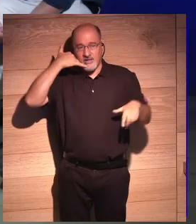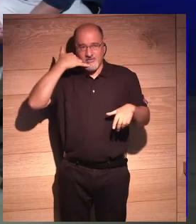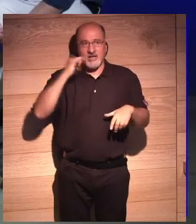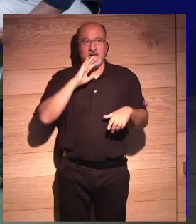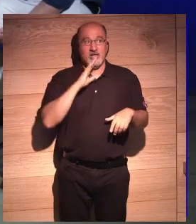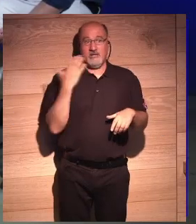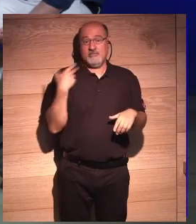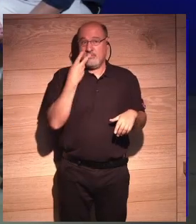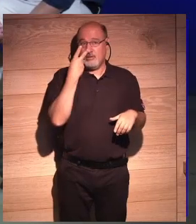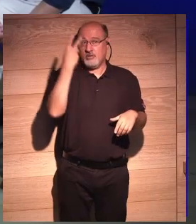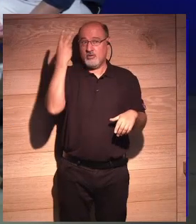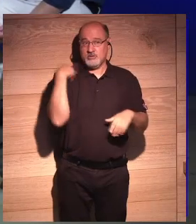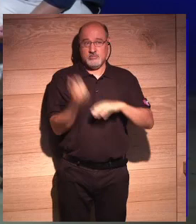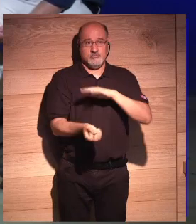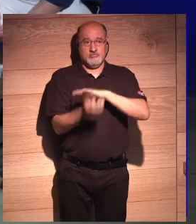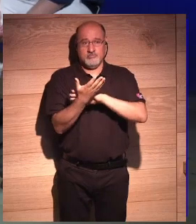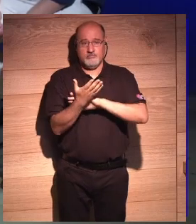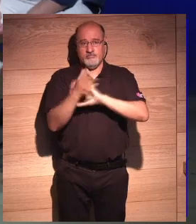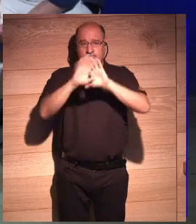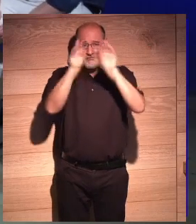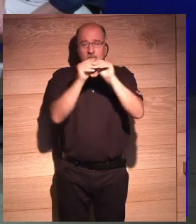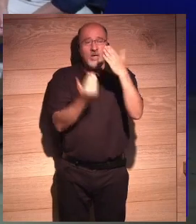website. I think that here, 2 years ago,